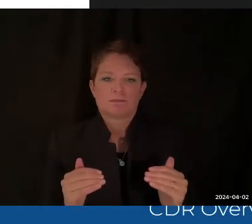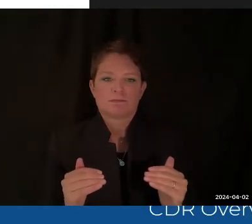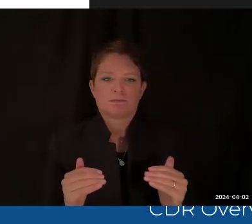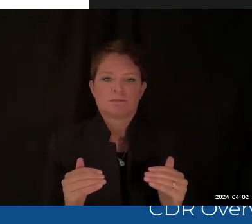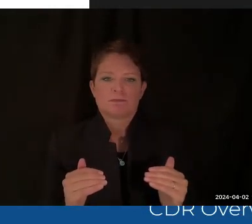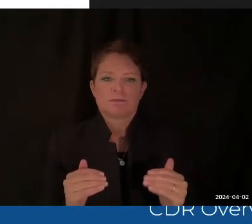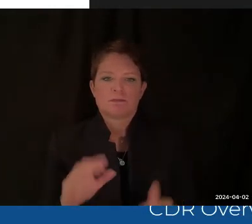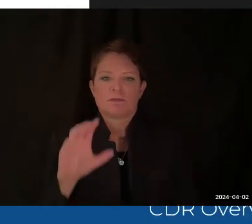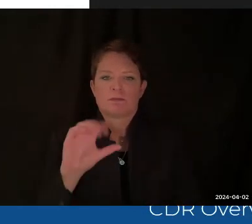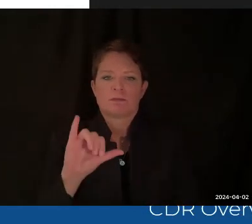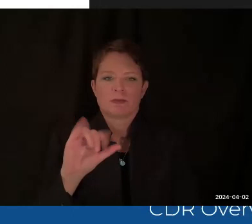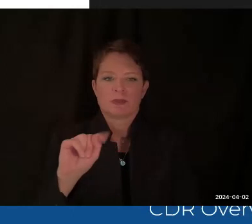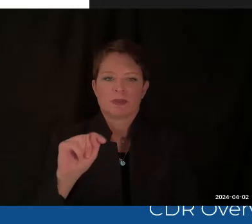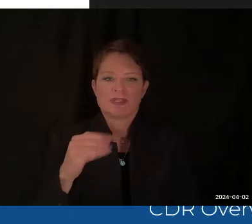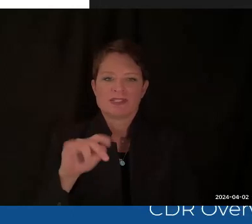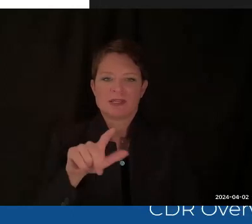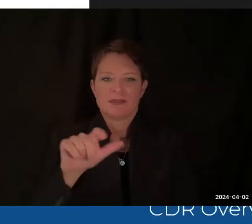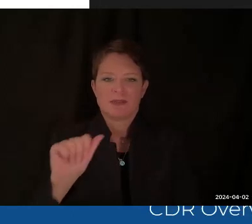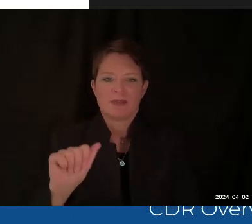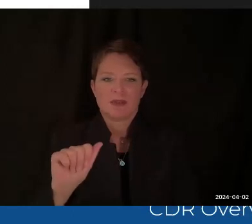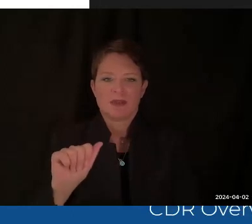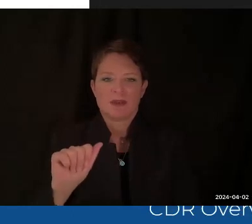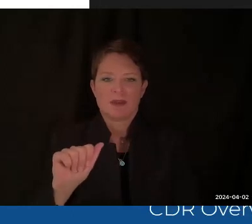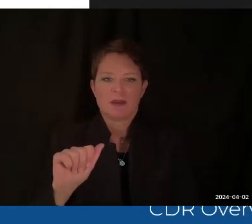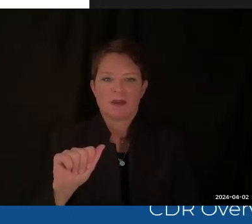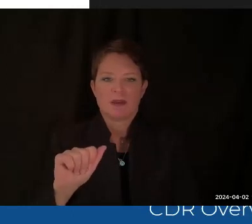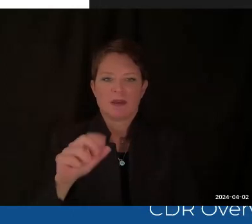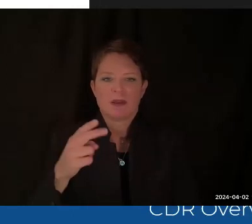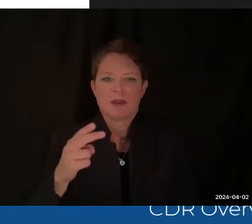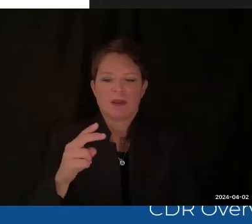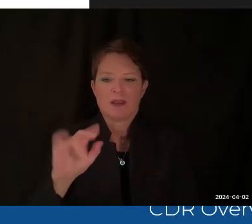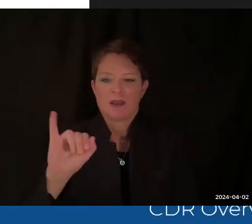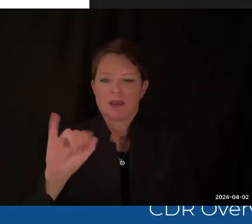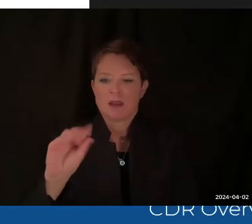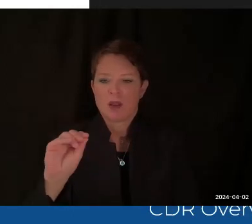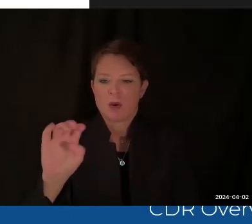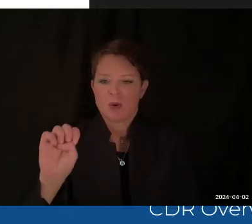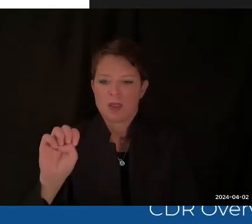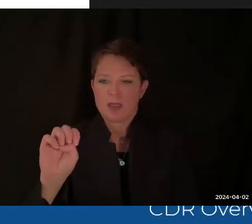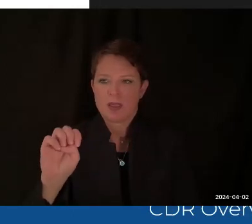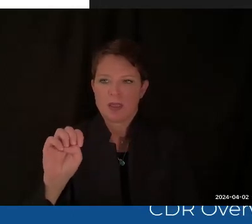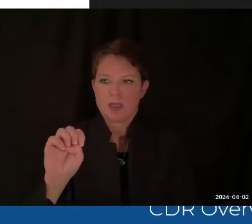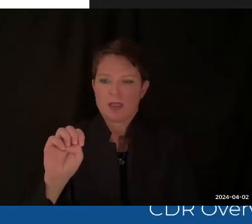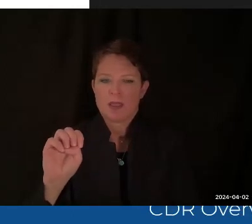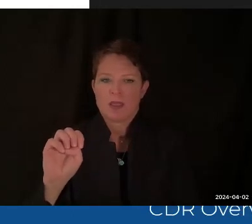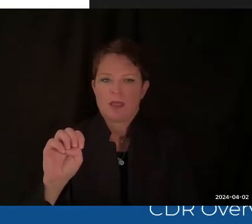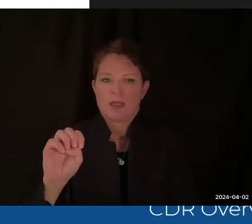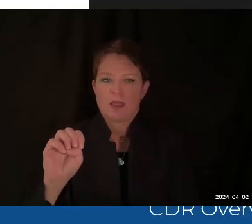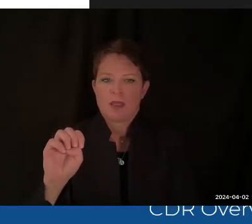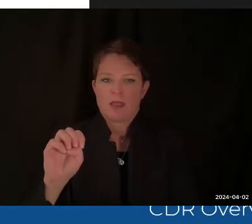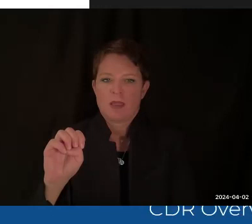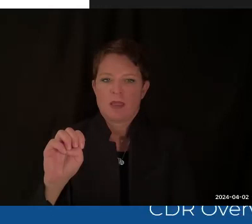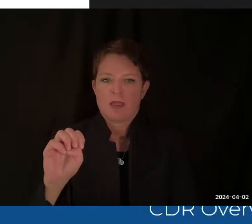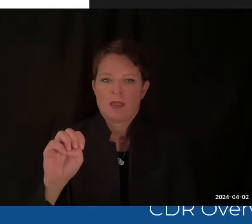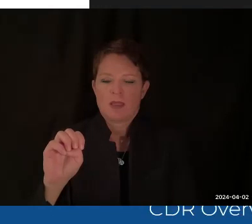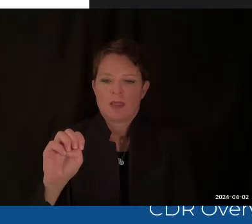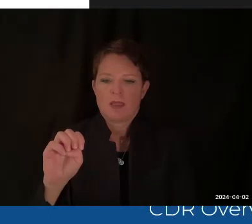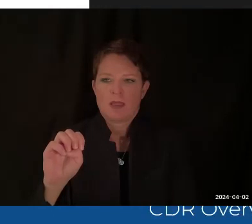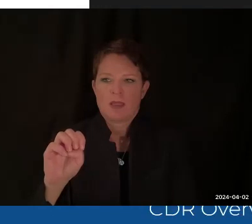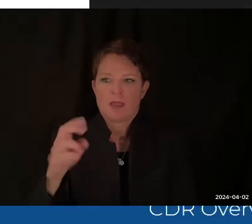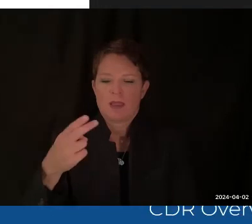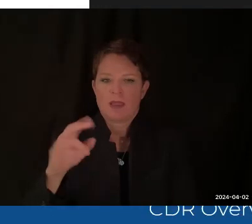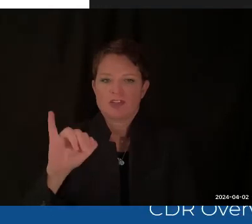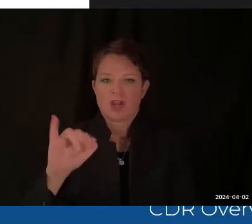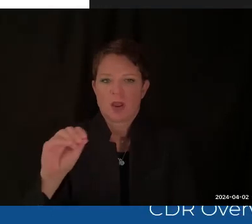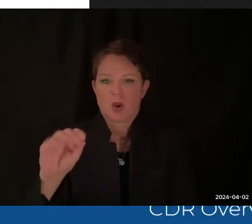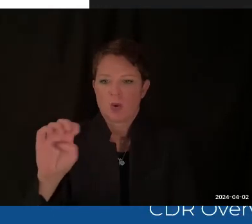Who's next? Thank you, Michael. We'll try Cynthia Hoy,